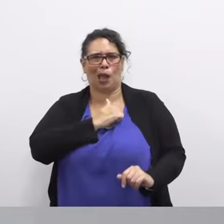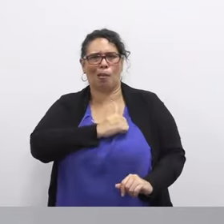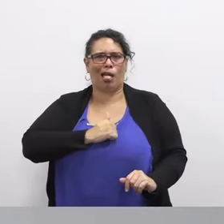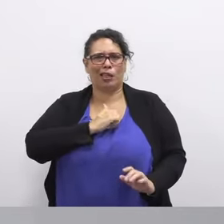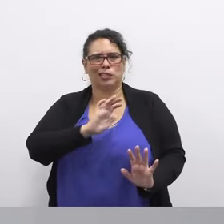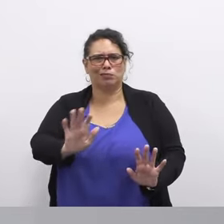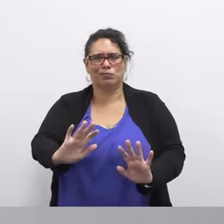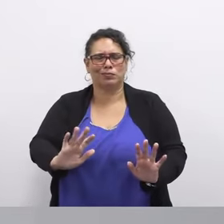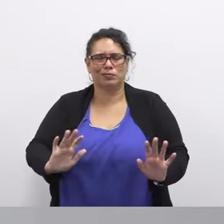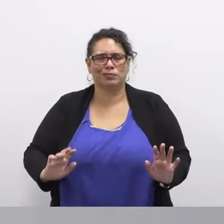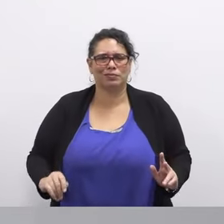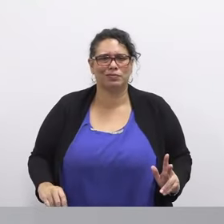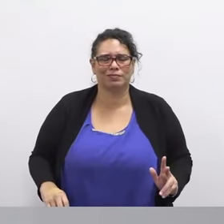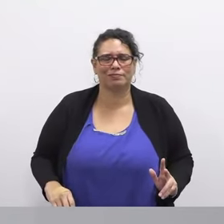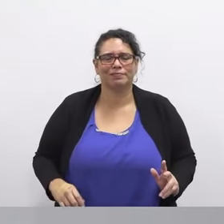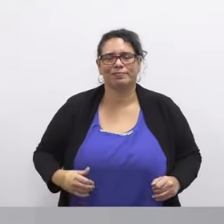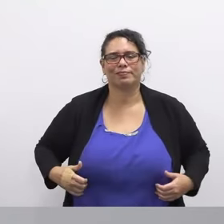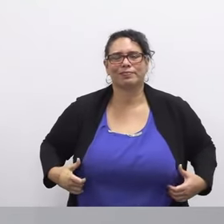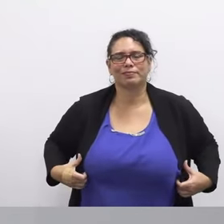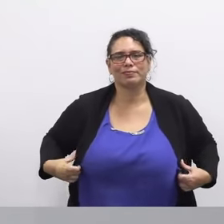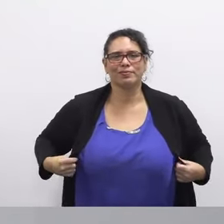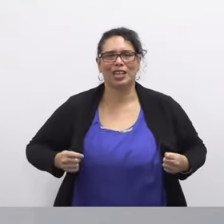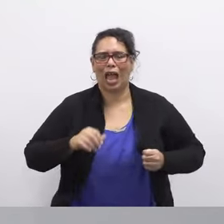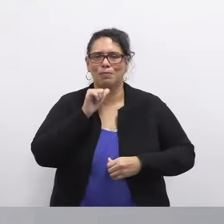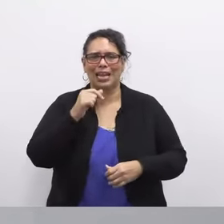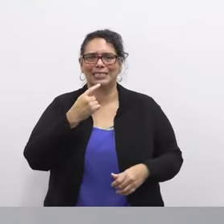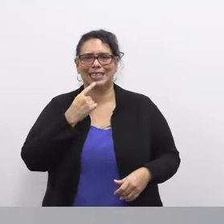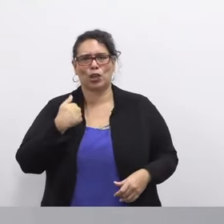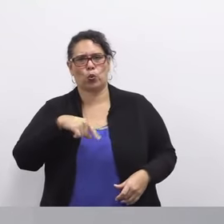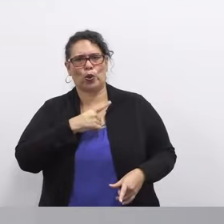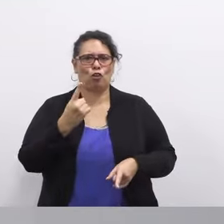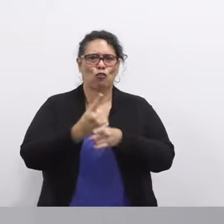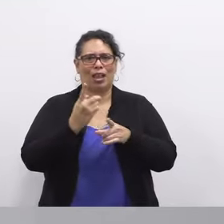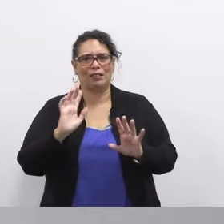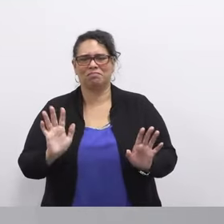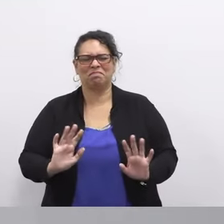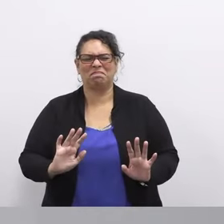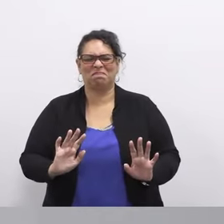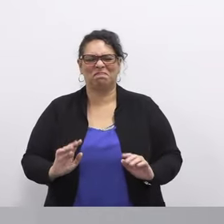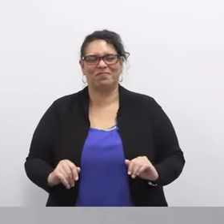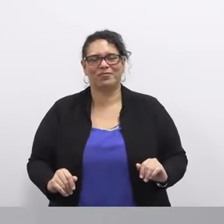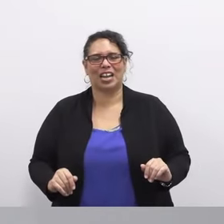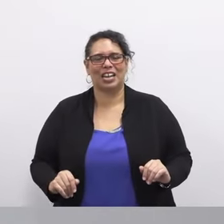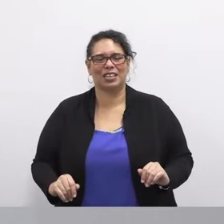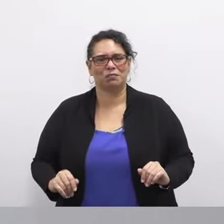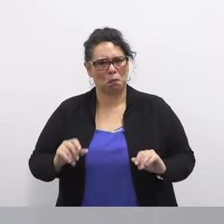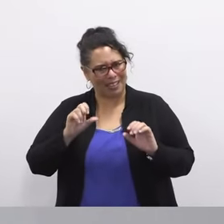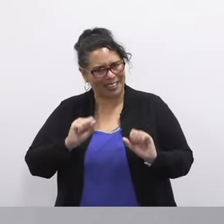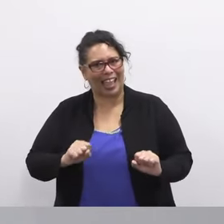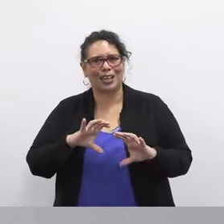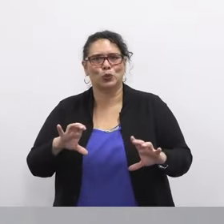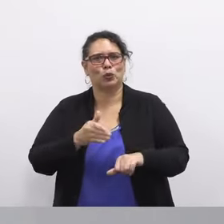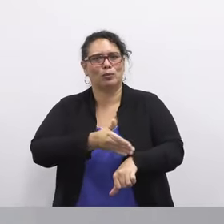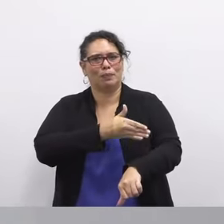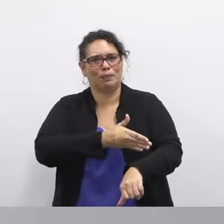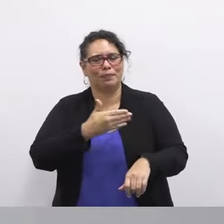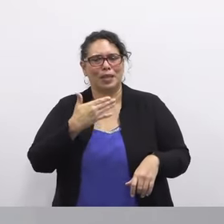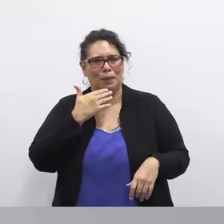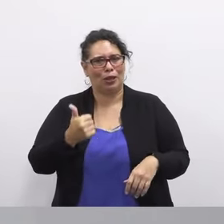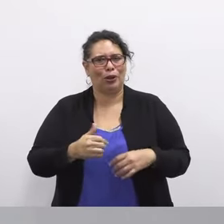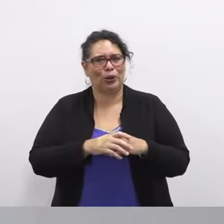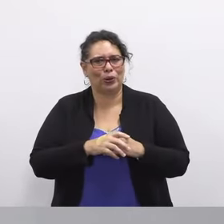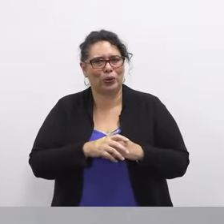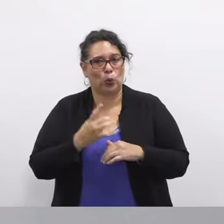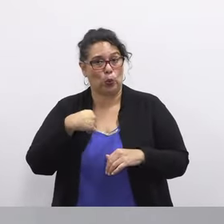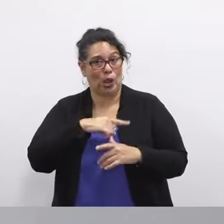not go wrong. I'm not saying we cannot do better, but we are here, and it seems